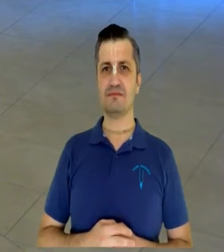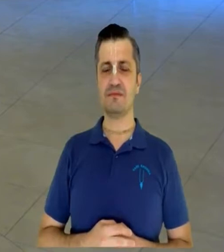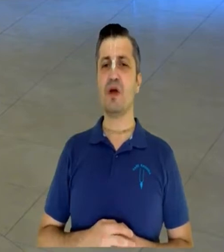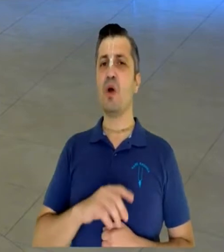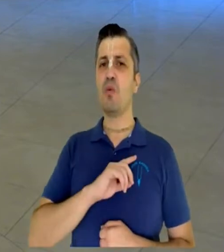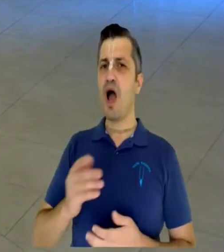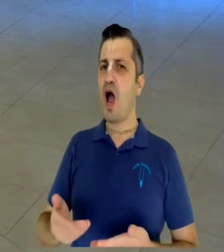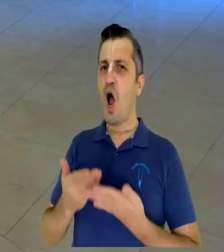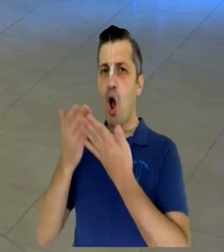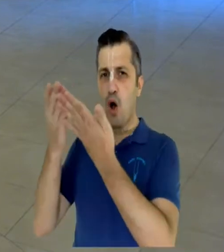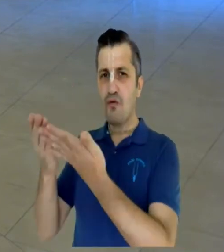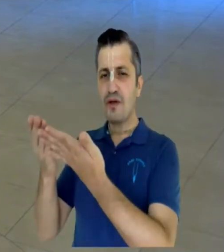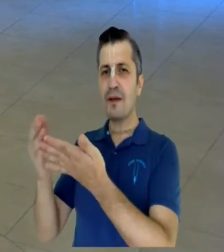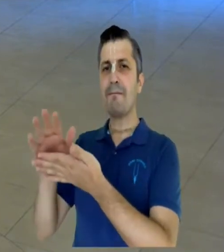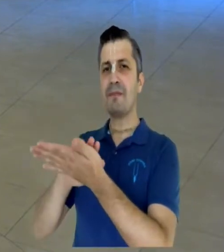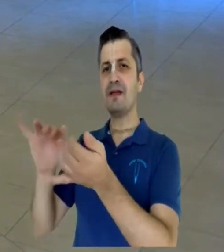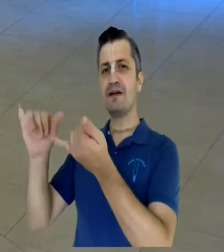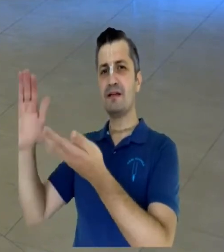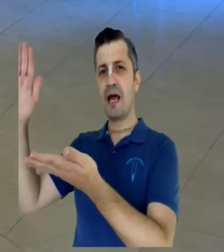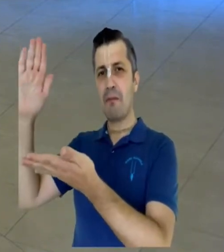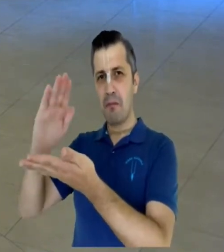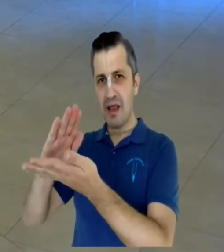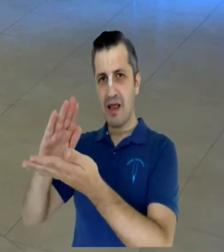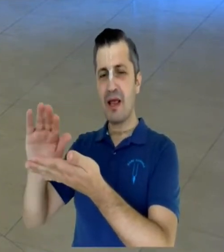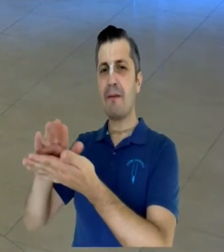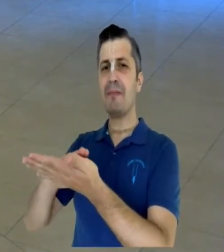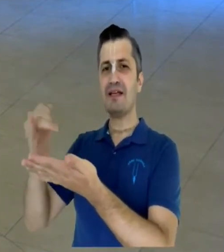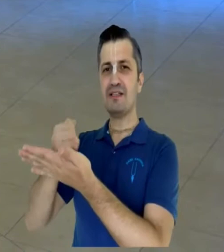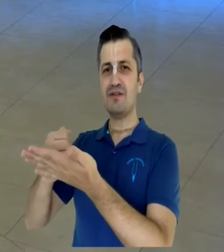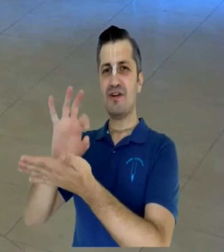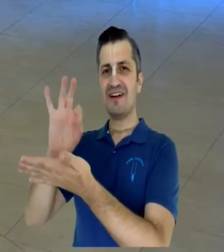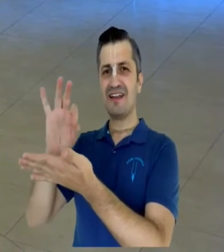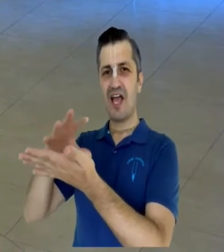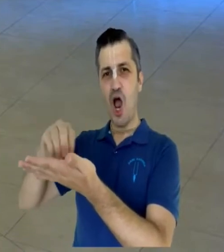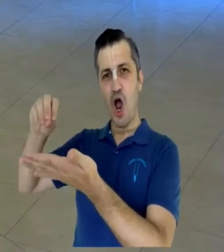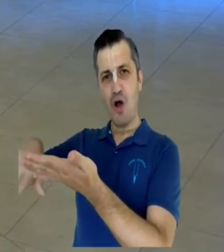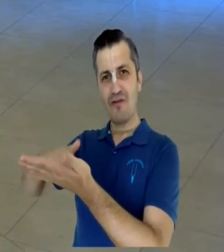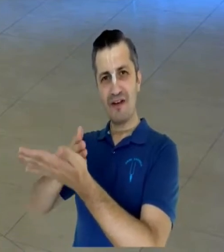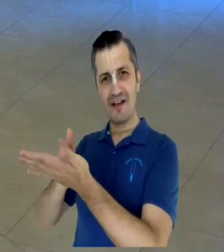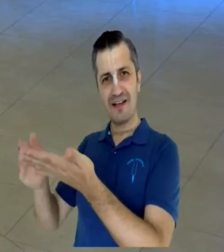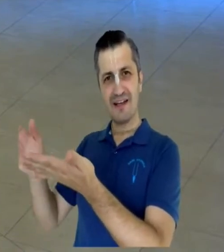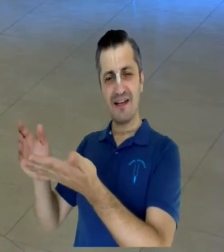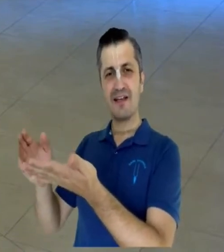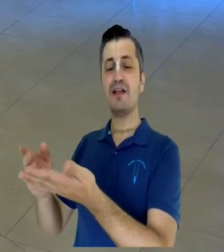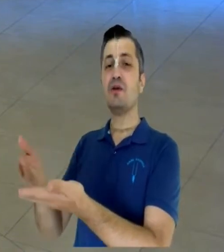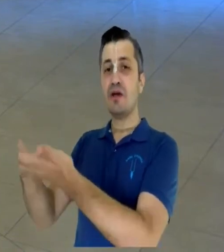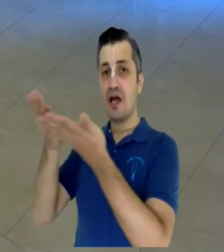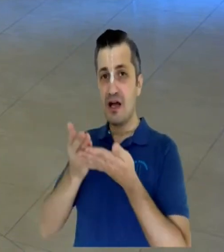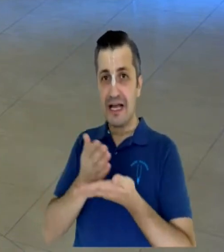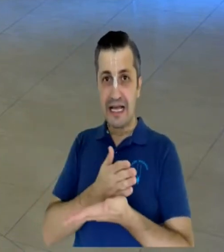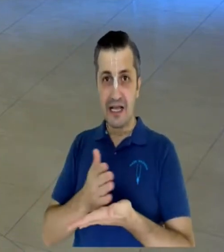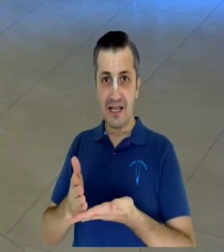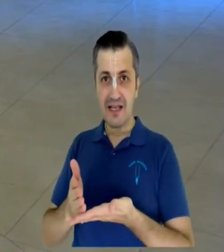actually is going to give us sinful reactions. So for this reason, by Krishna's